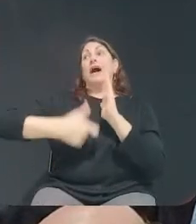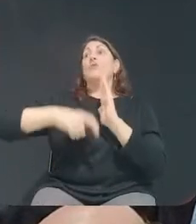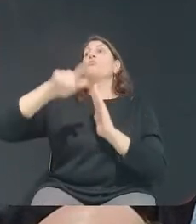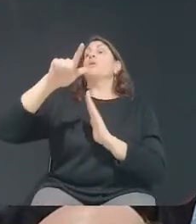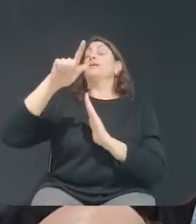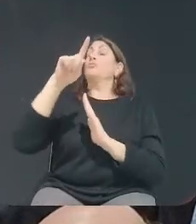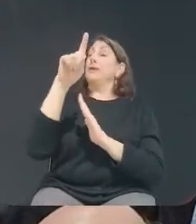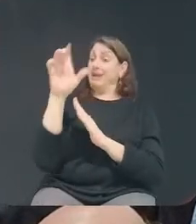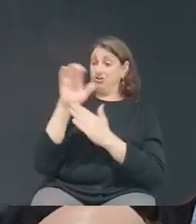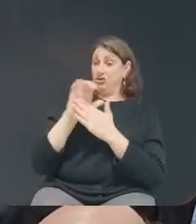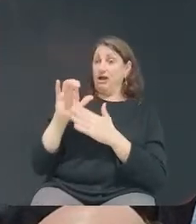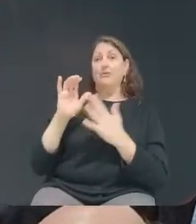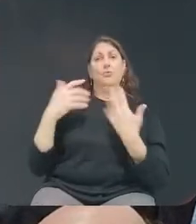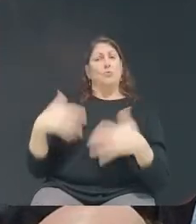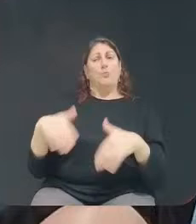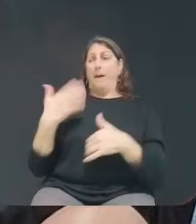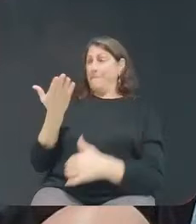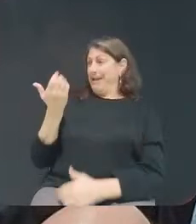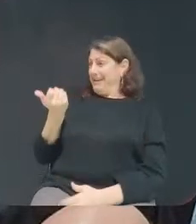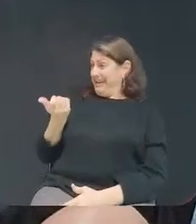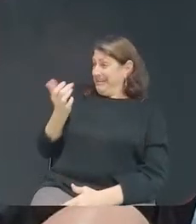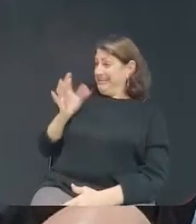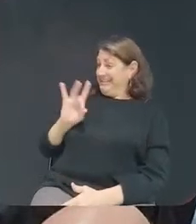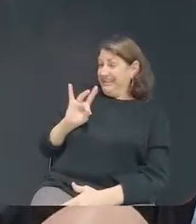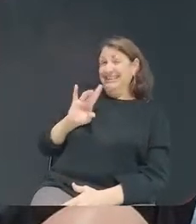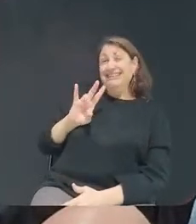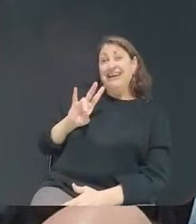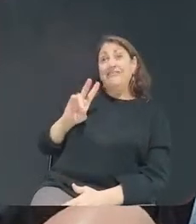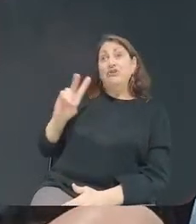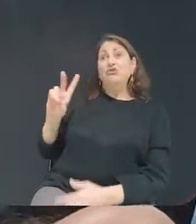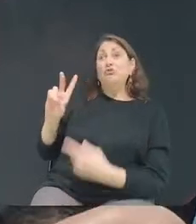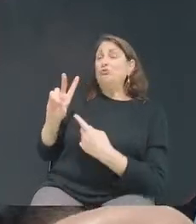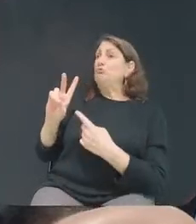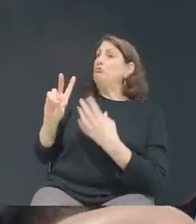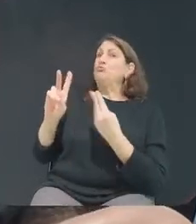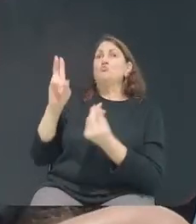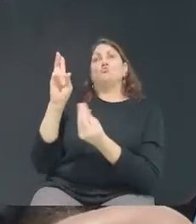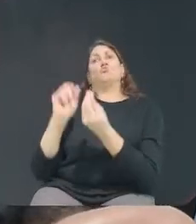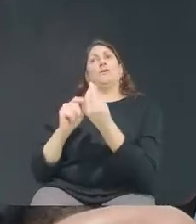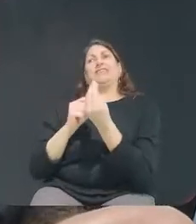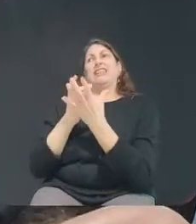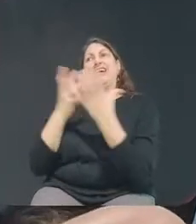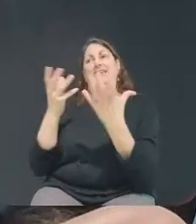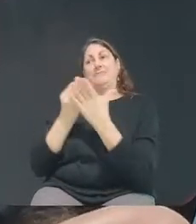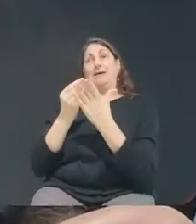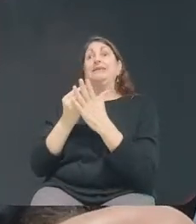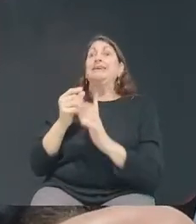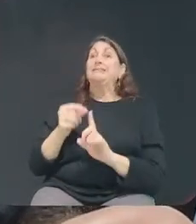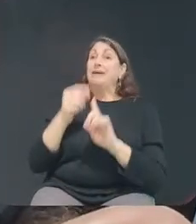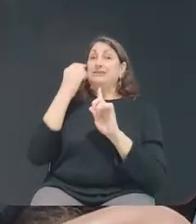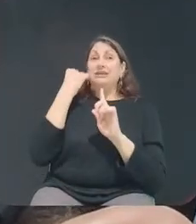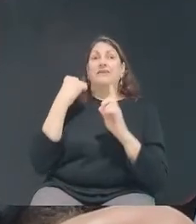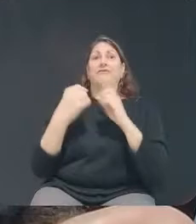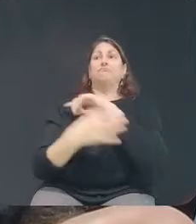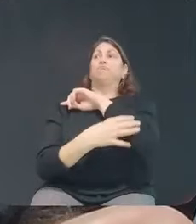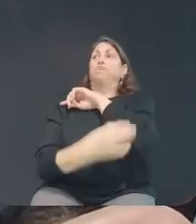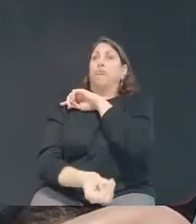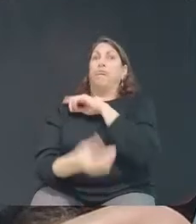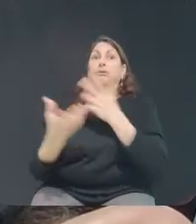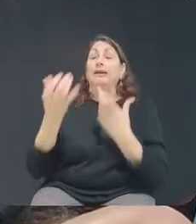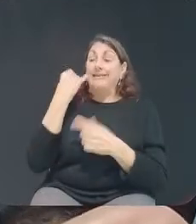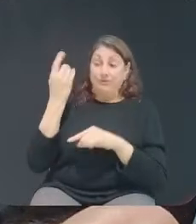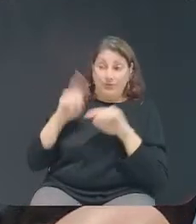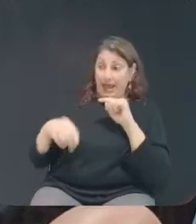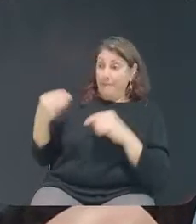$100. That was a lot of money in 1872, especially if you had no money. If the fine could not be paid, the person would be